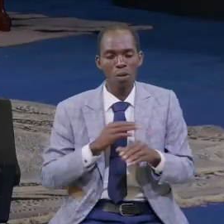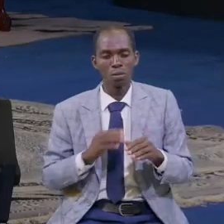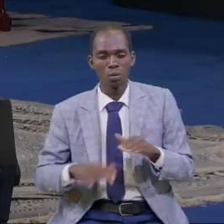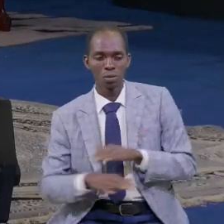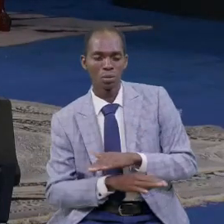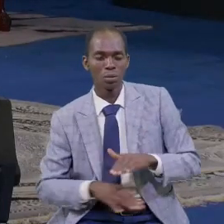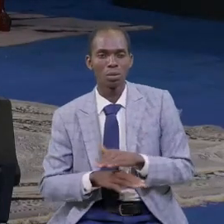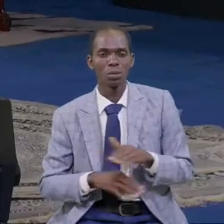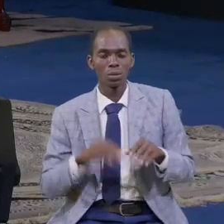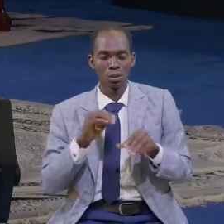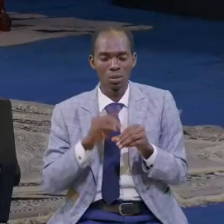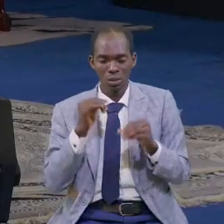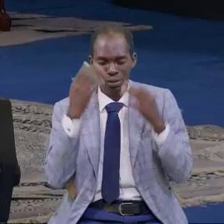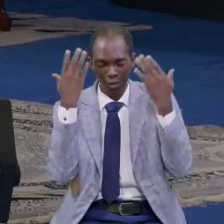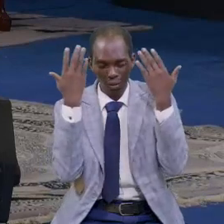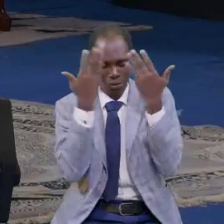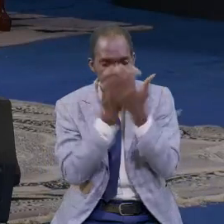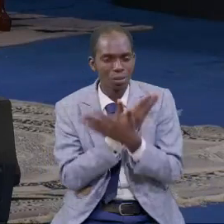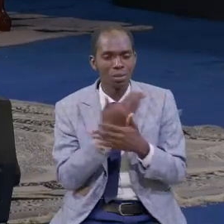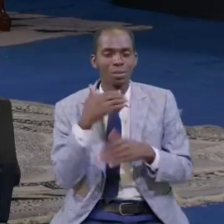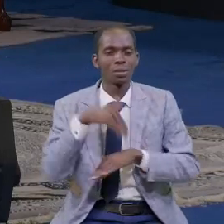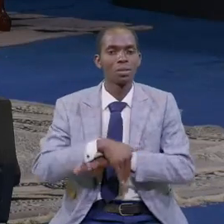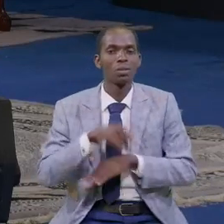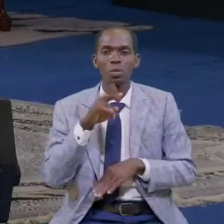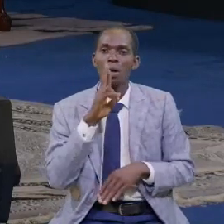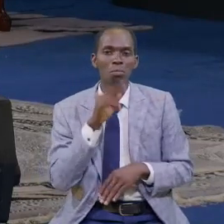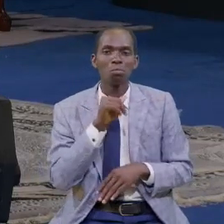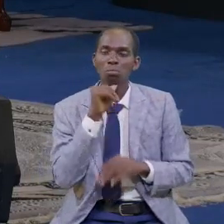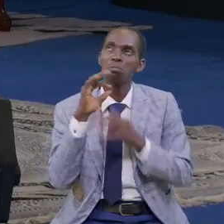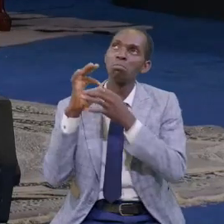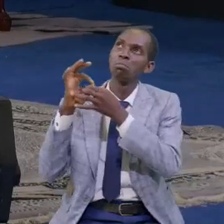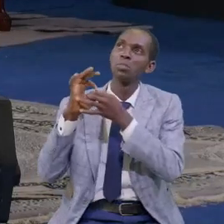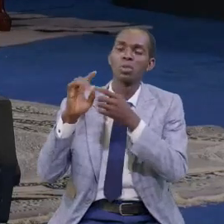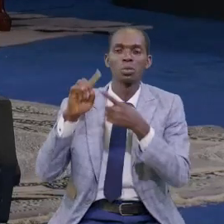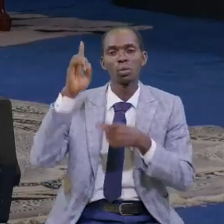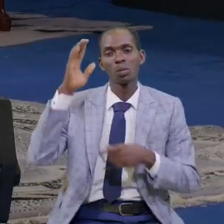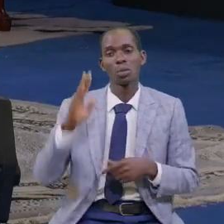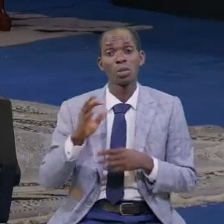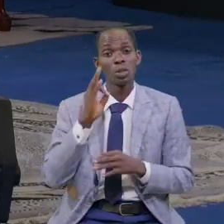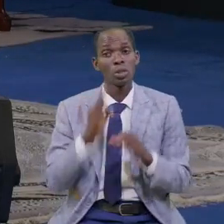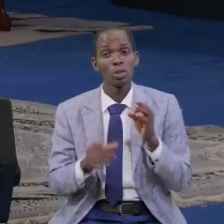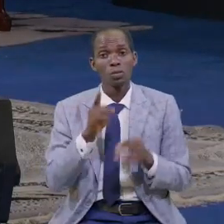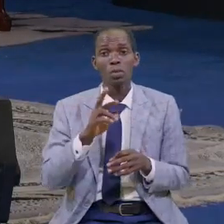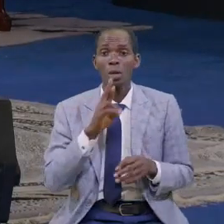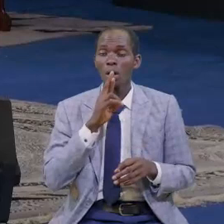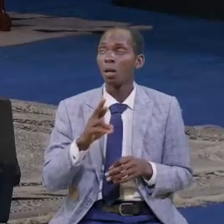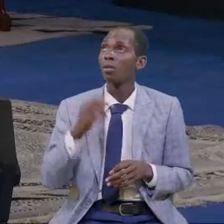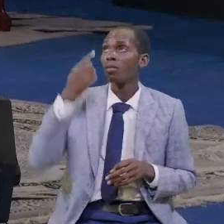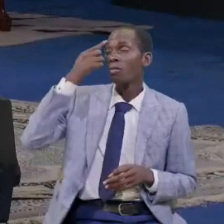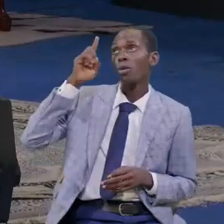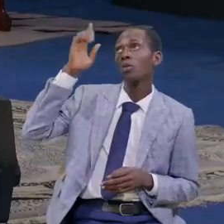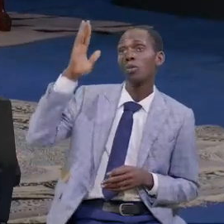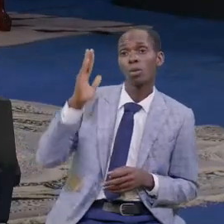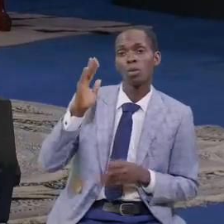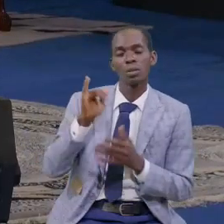night, you are not of God. If you have God, you have repented. You've turned